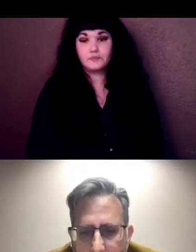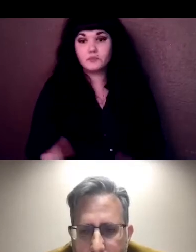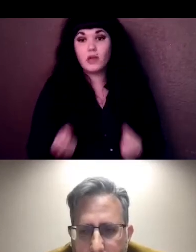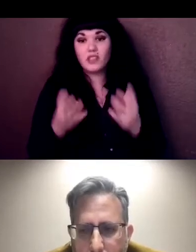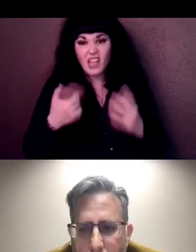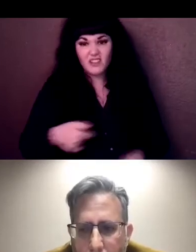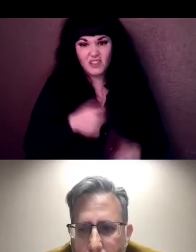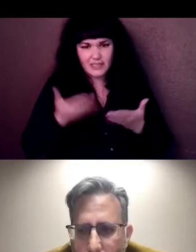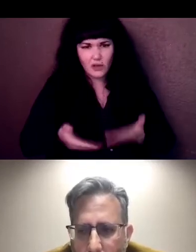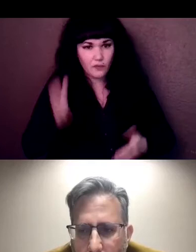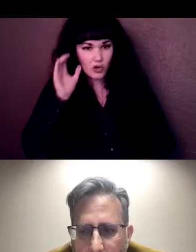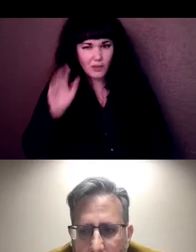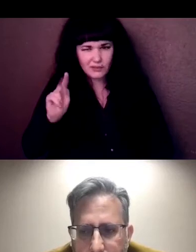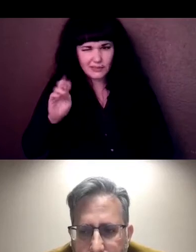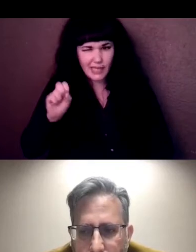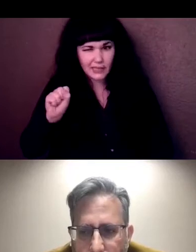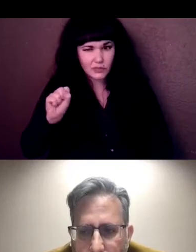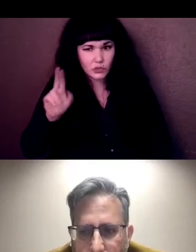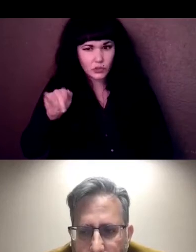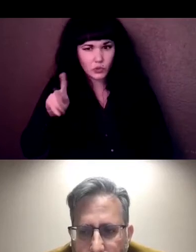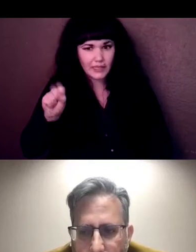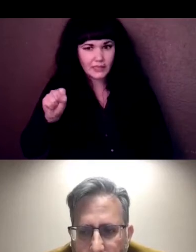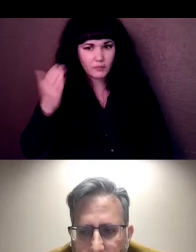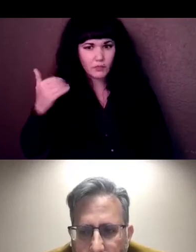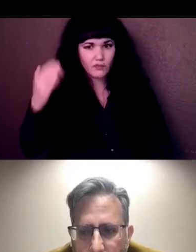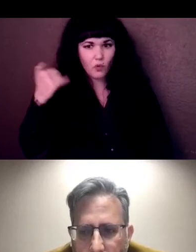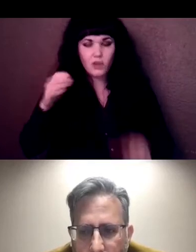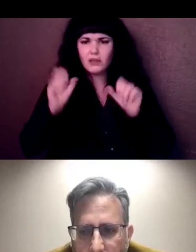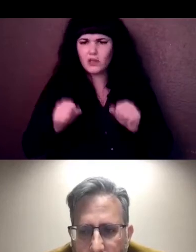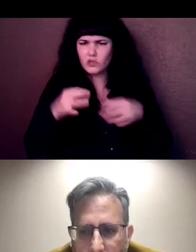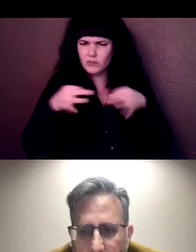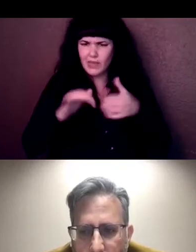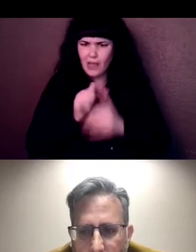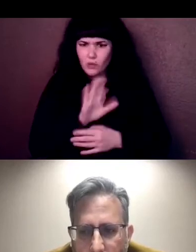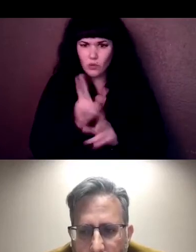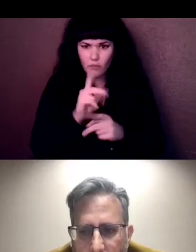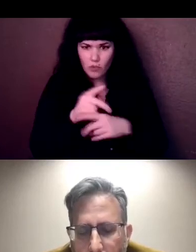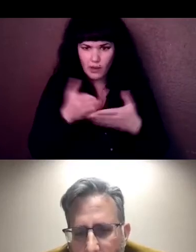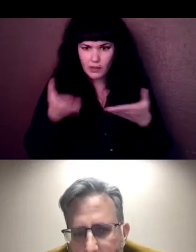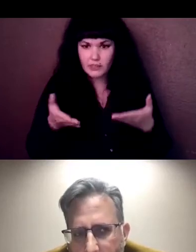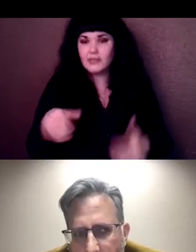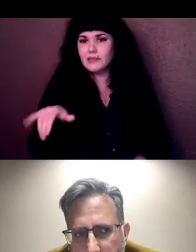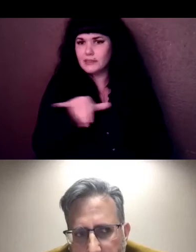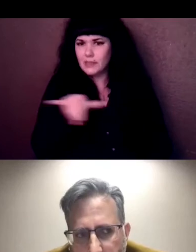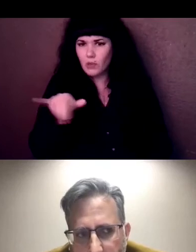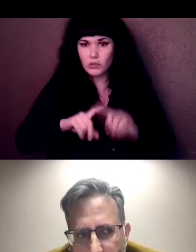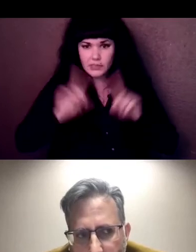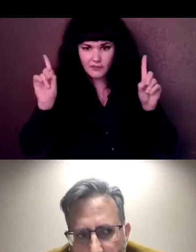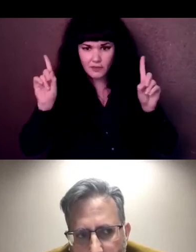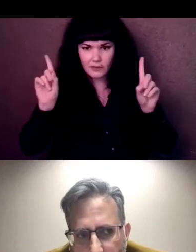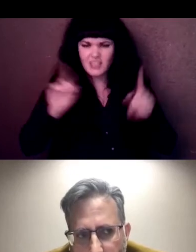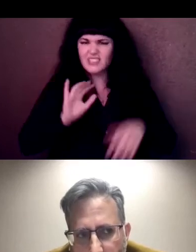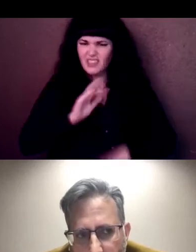before. Could you tell us how your product would be similar or different to one of those? Well, our